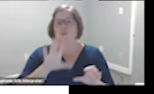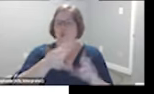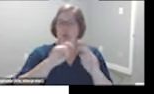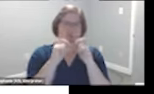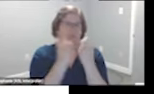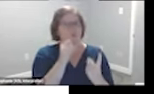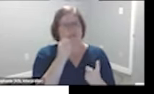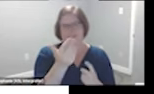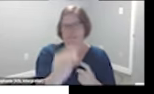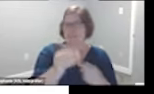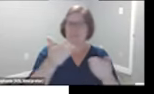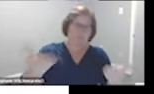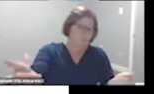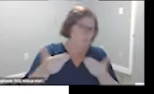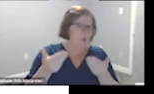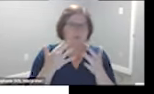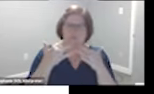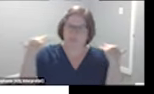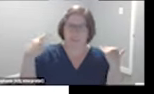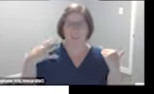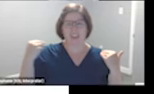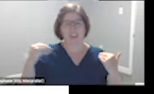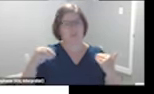seem welcoming, and it's also something people talk about.